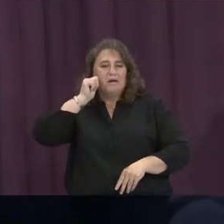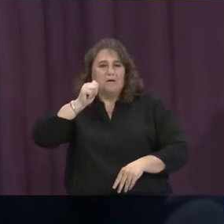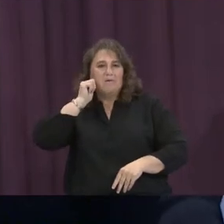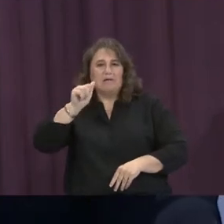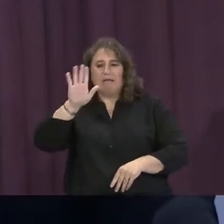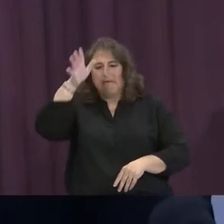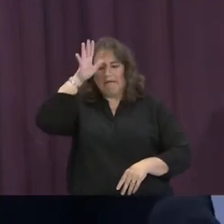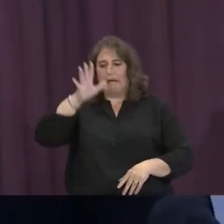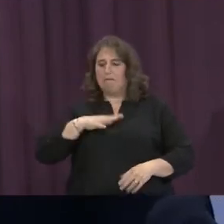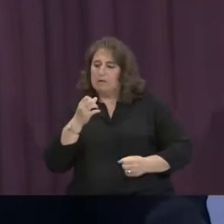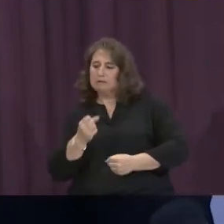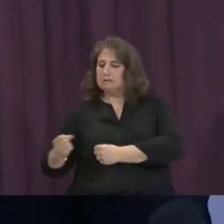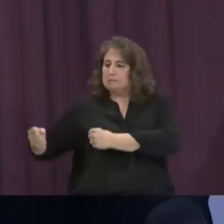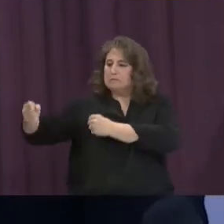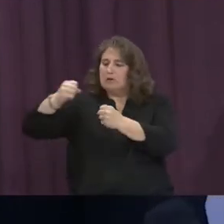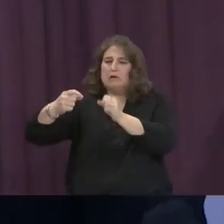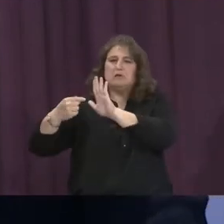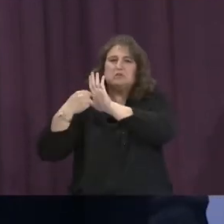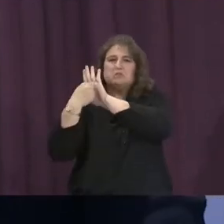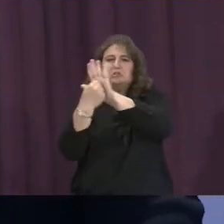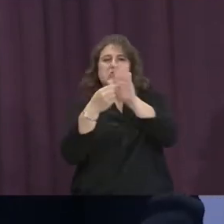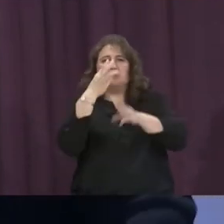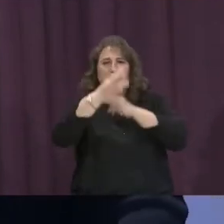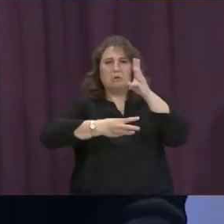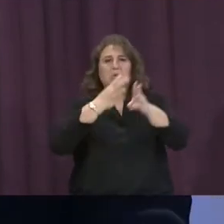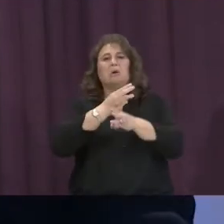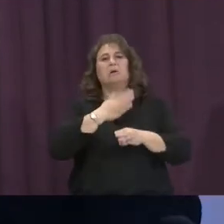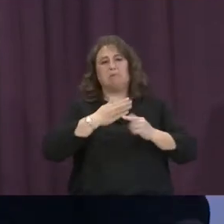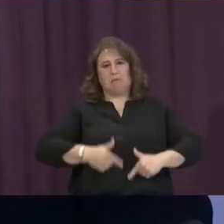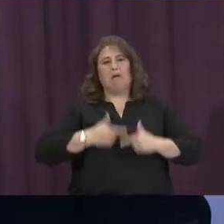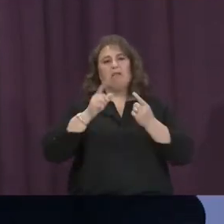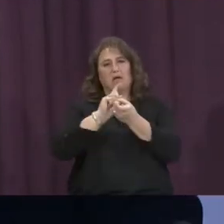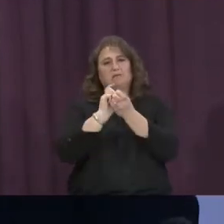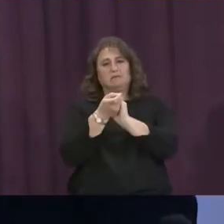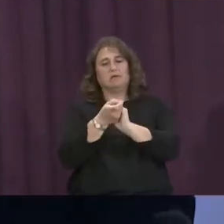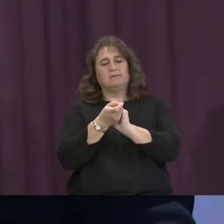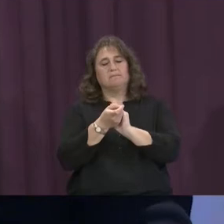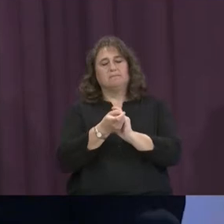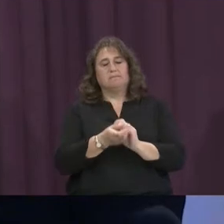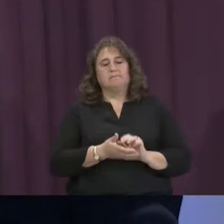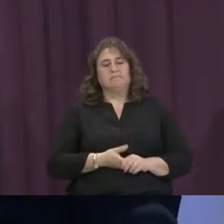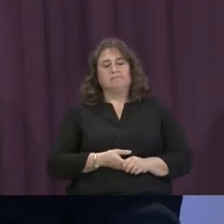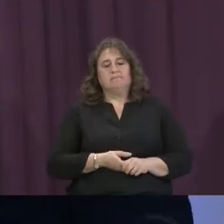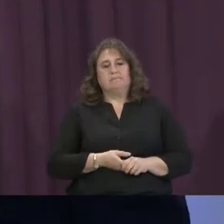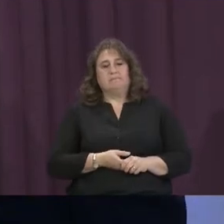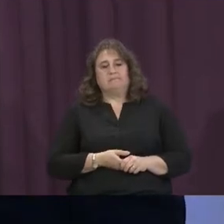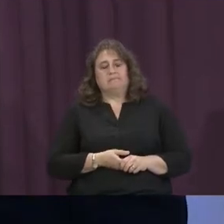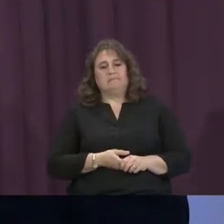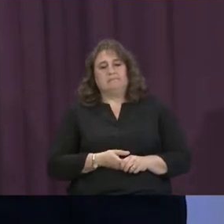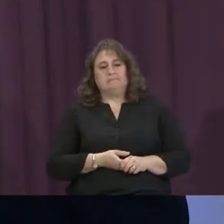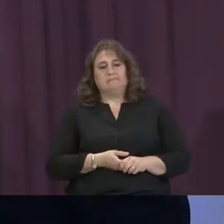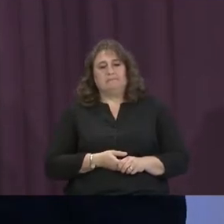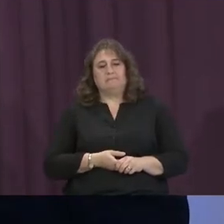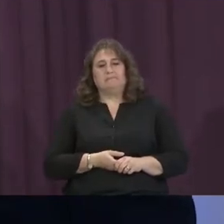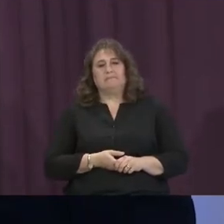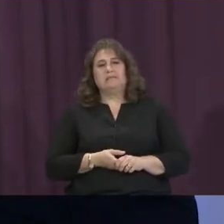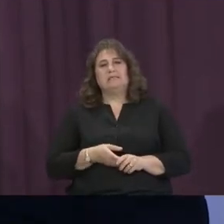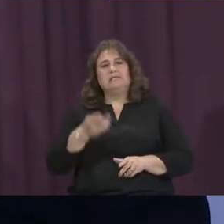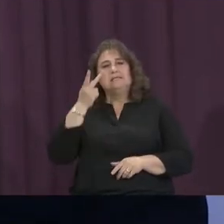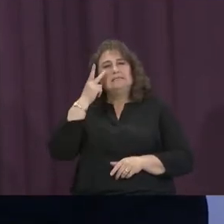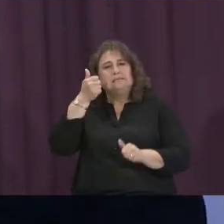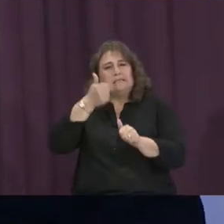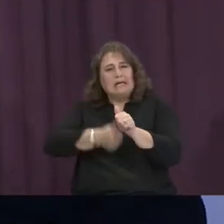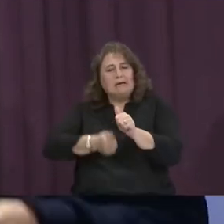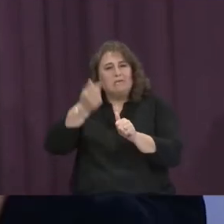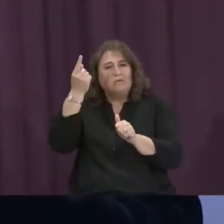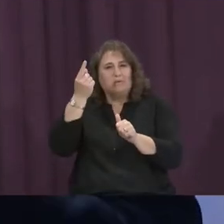was, was, um, my, it was, it changed my life. And, um, just to, just to see everyone there at